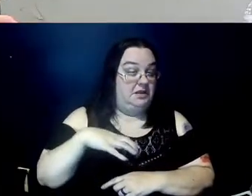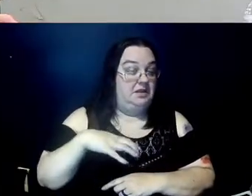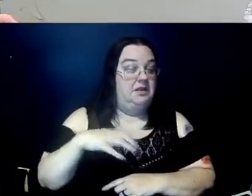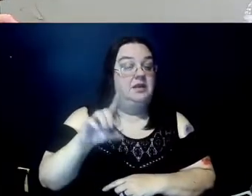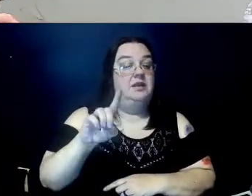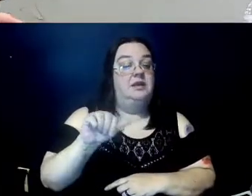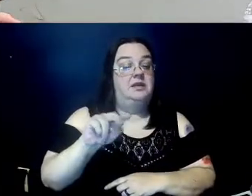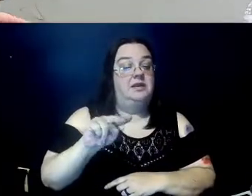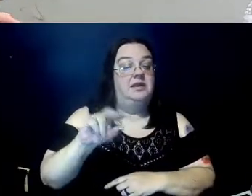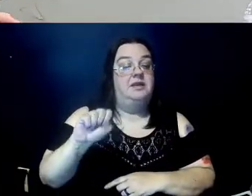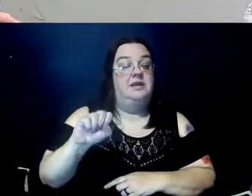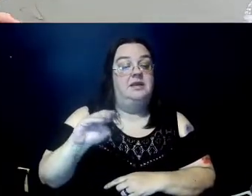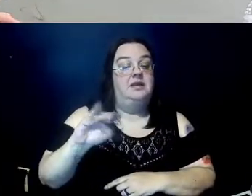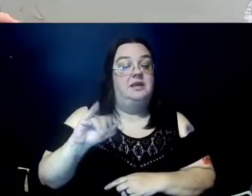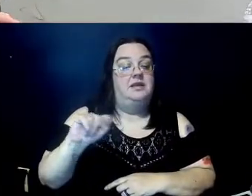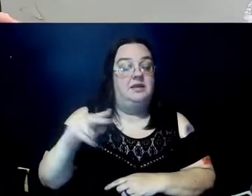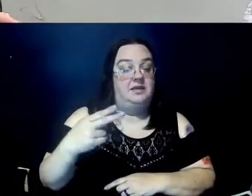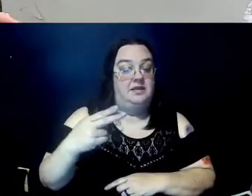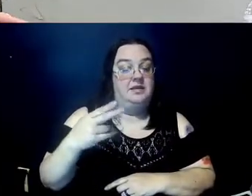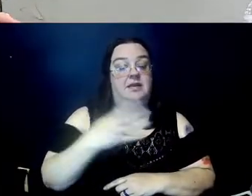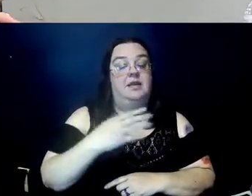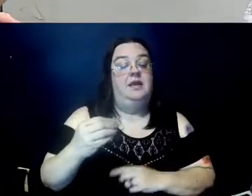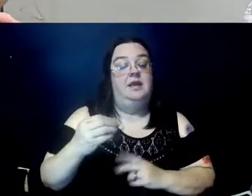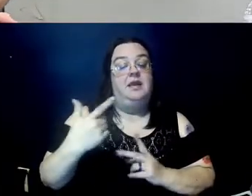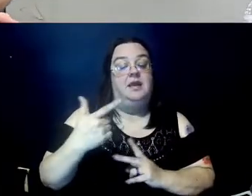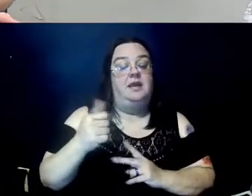Dan Smith and Gabe